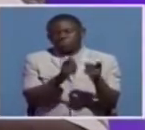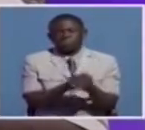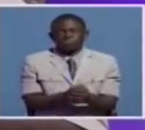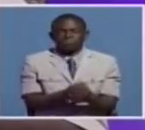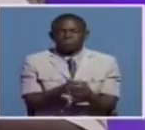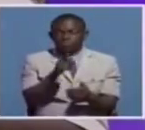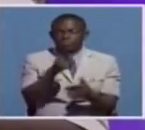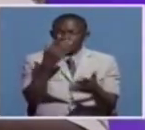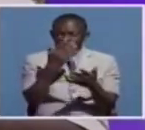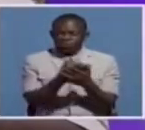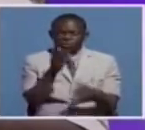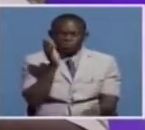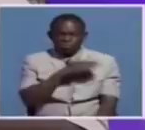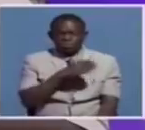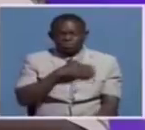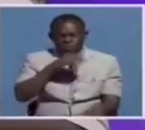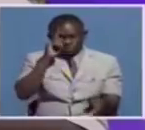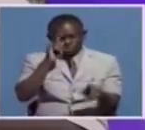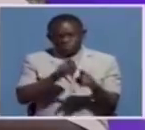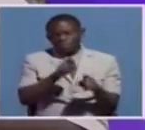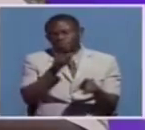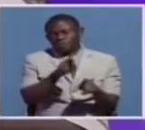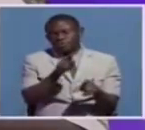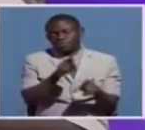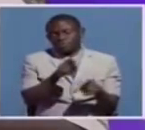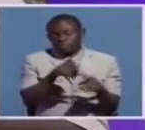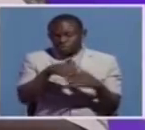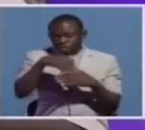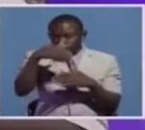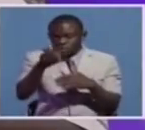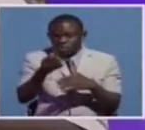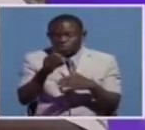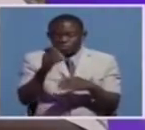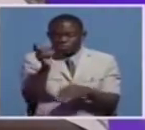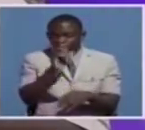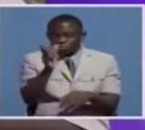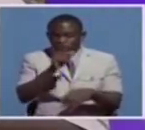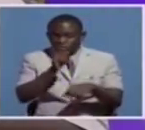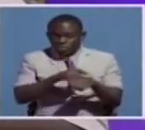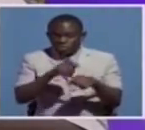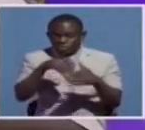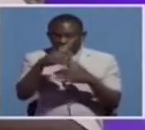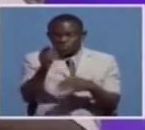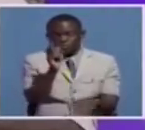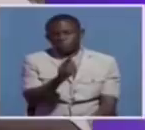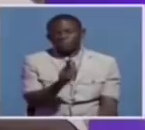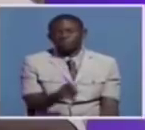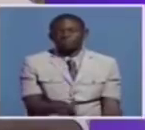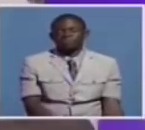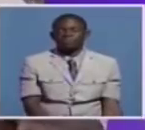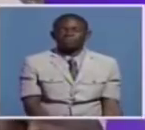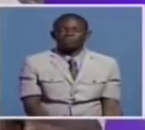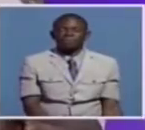And he only came out during the MMD regime. That's when the Supreme Court found that they were